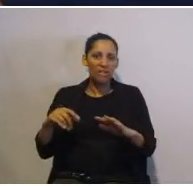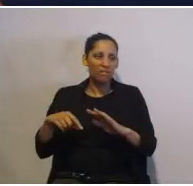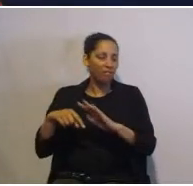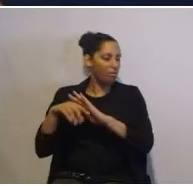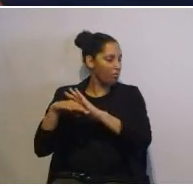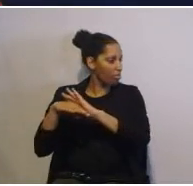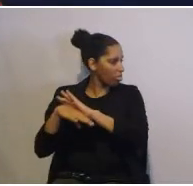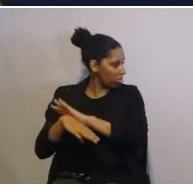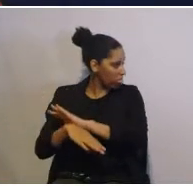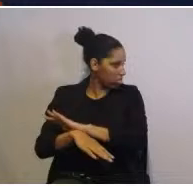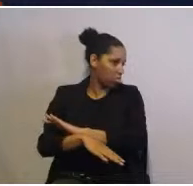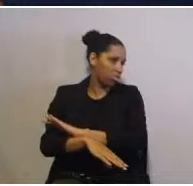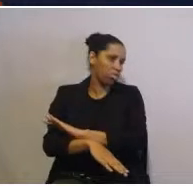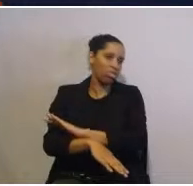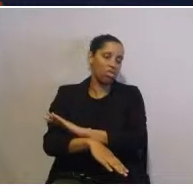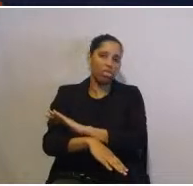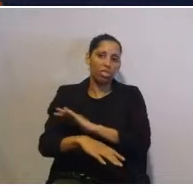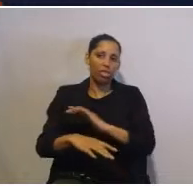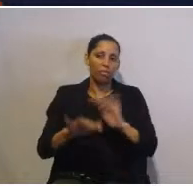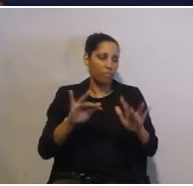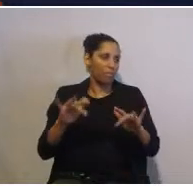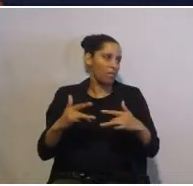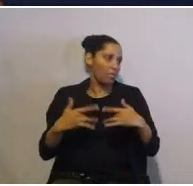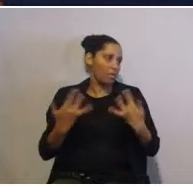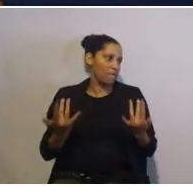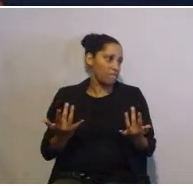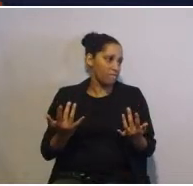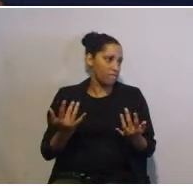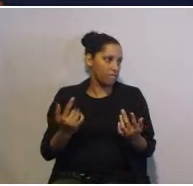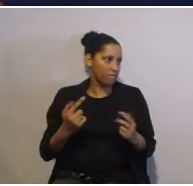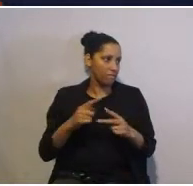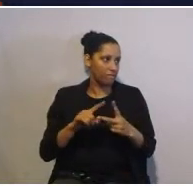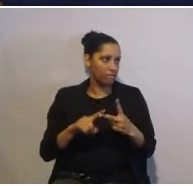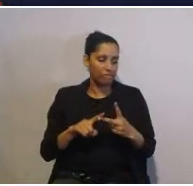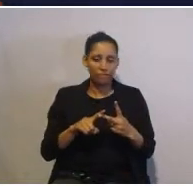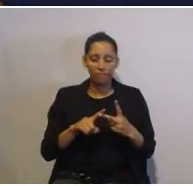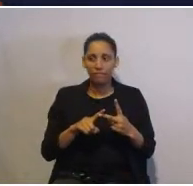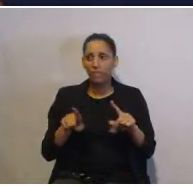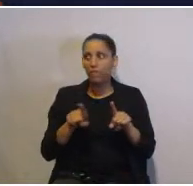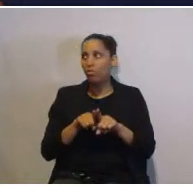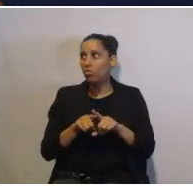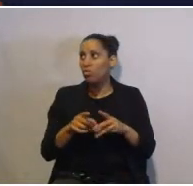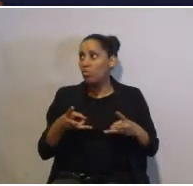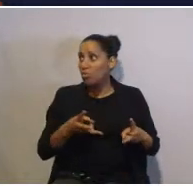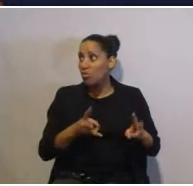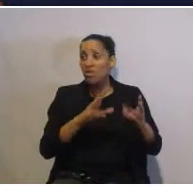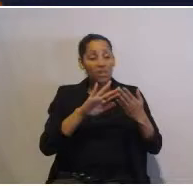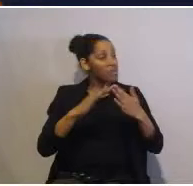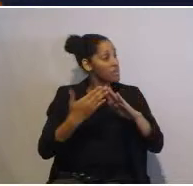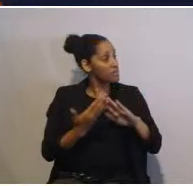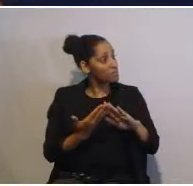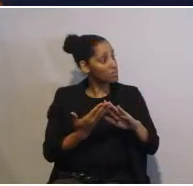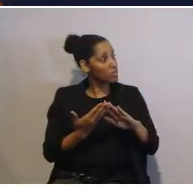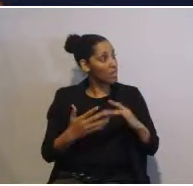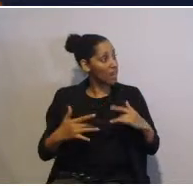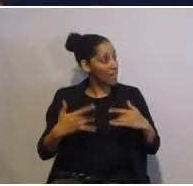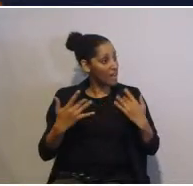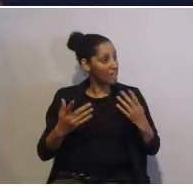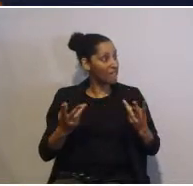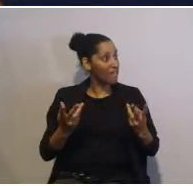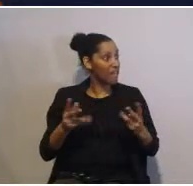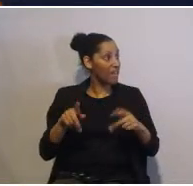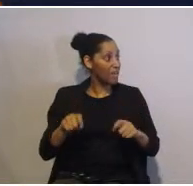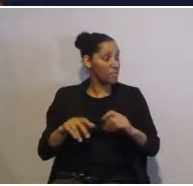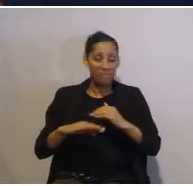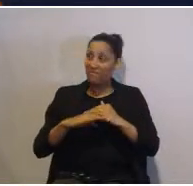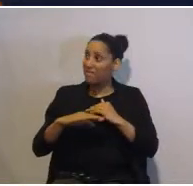of lives, the way the life in the communities on the flats, Cape Flats, it's